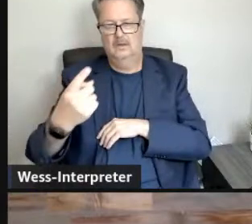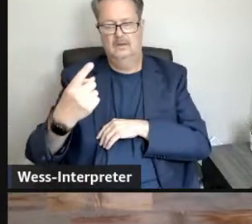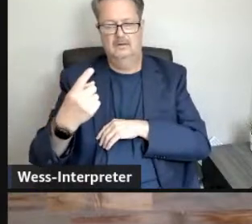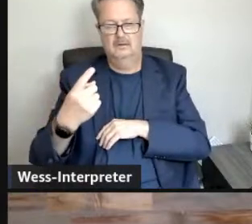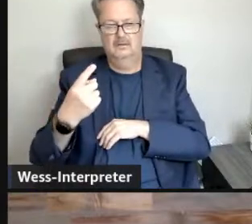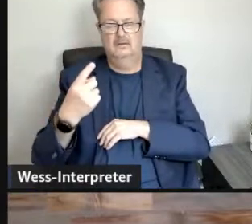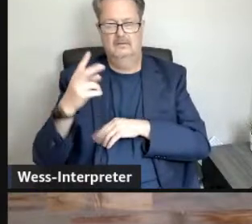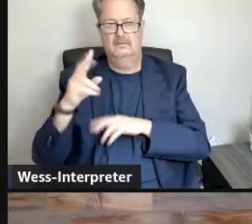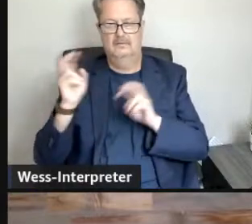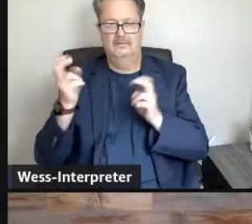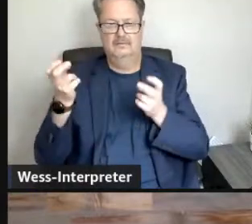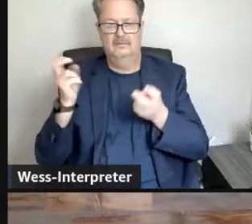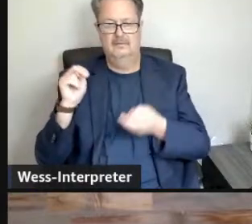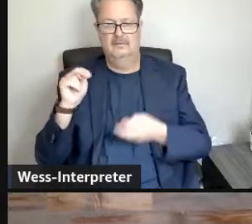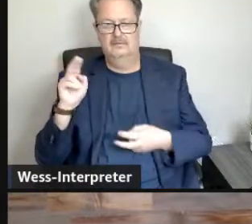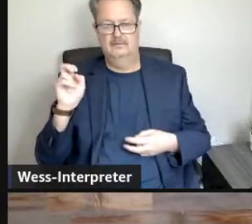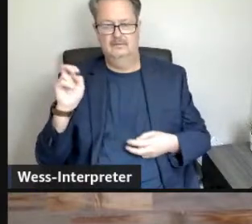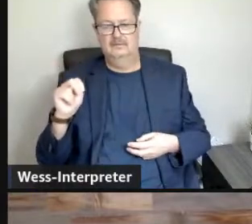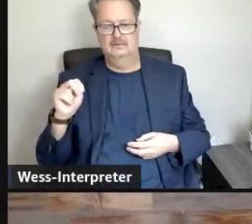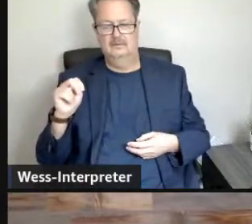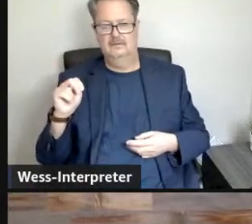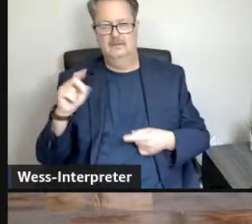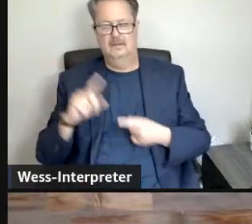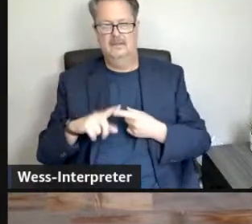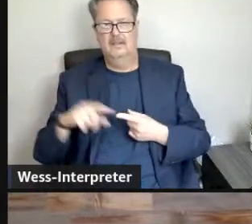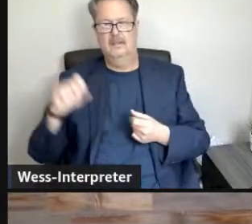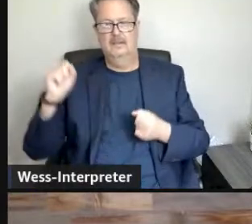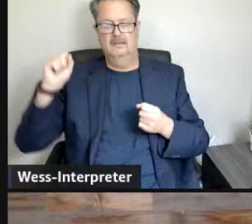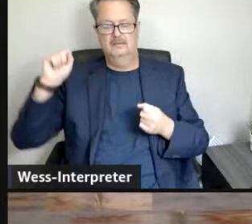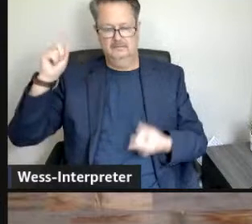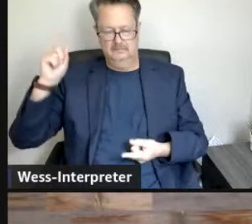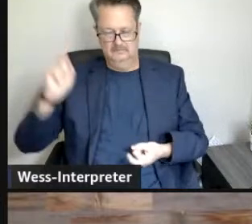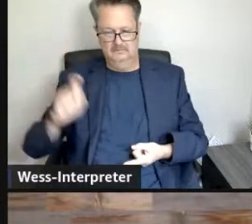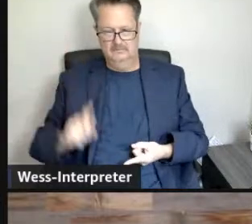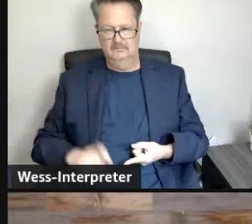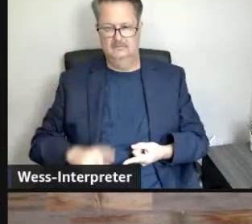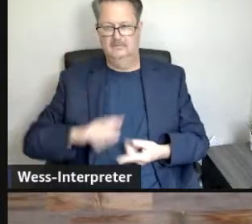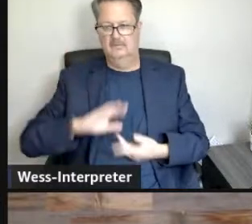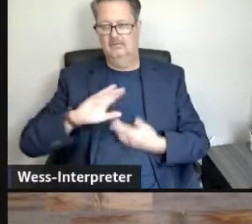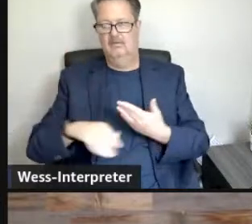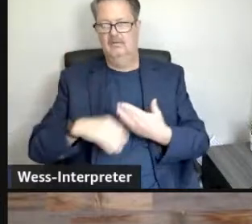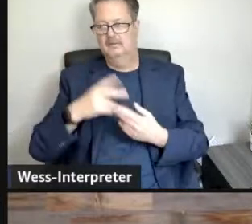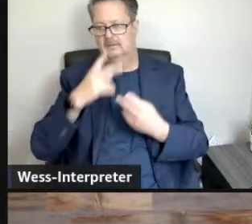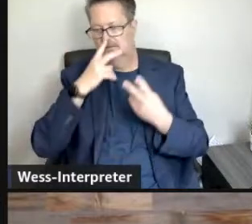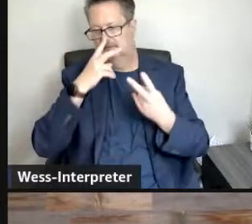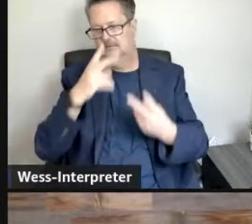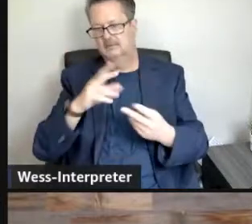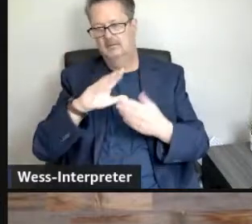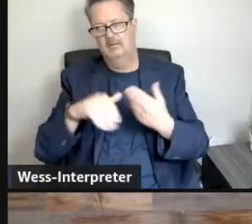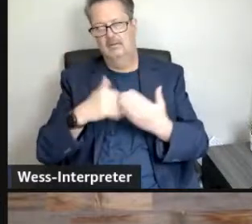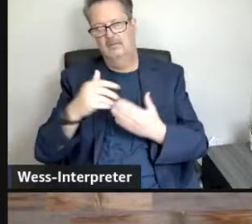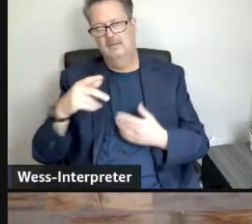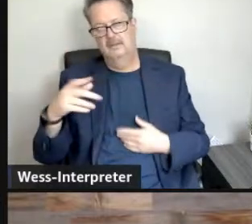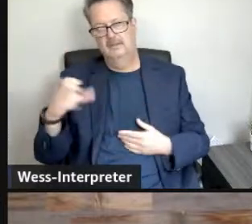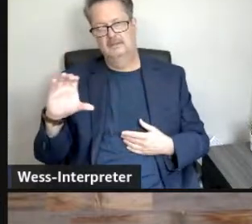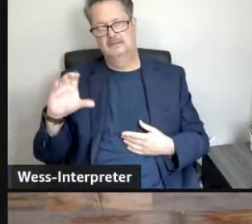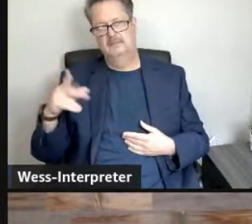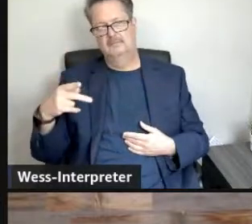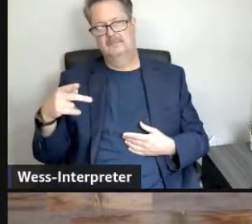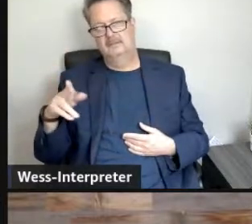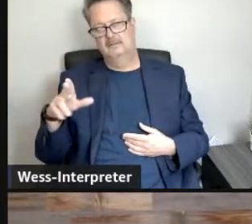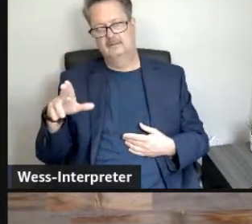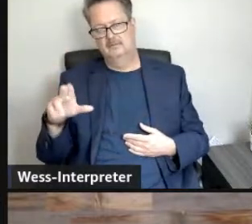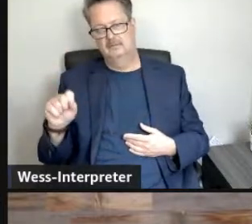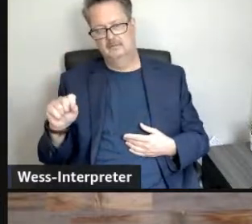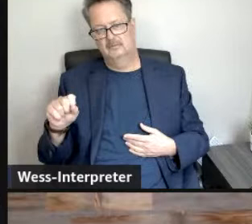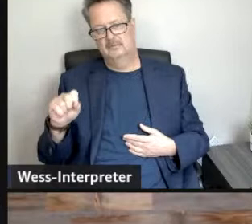namespaces. So I can drill down into a namespace. I can see all the CPU, memory, disk metrics for that.